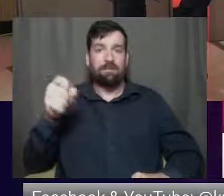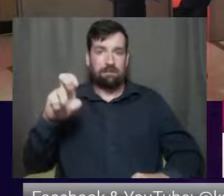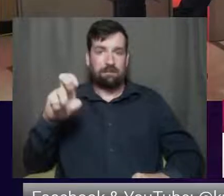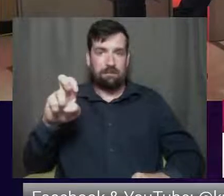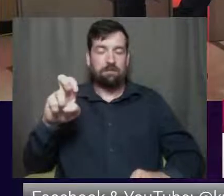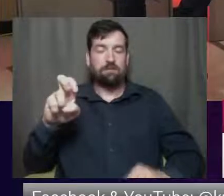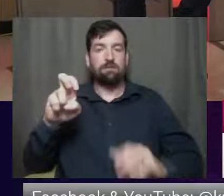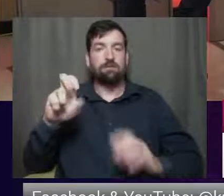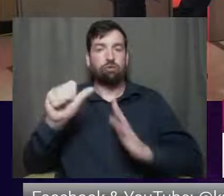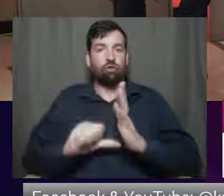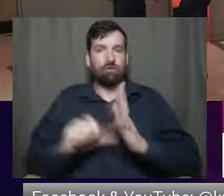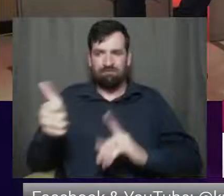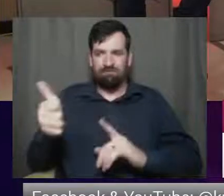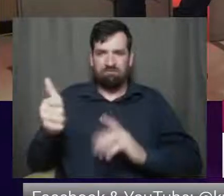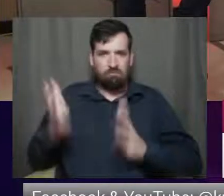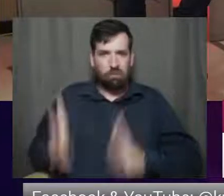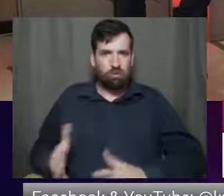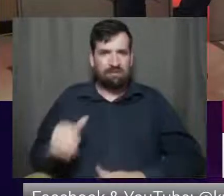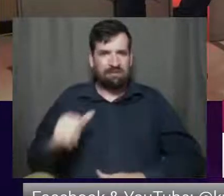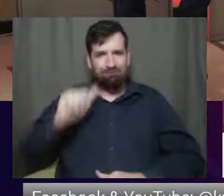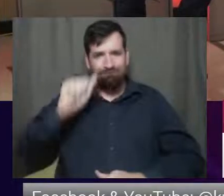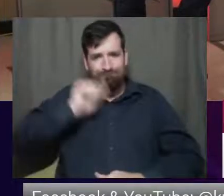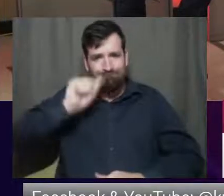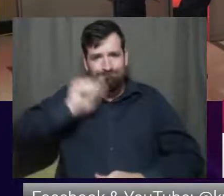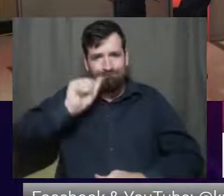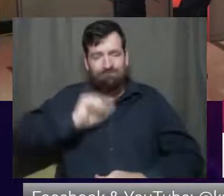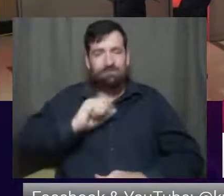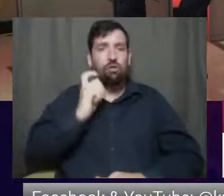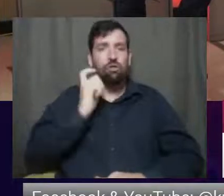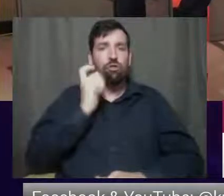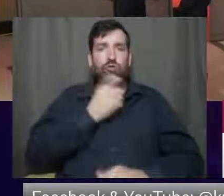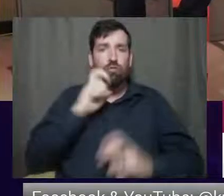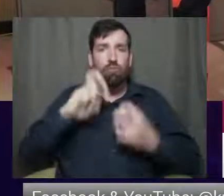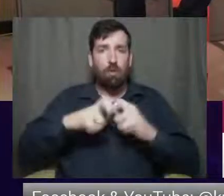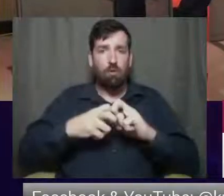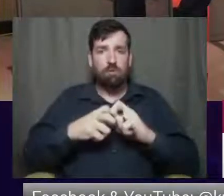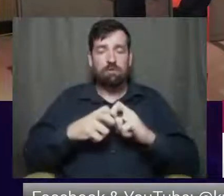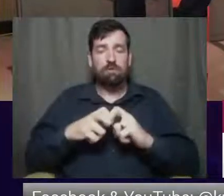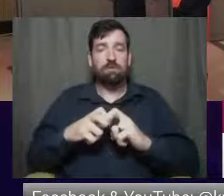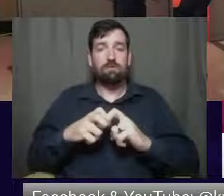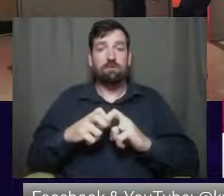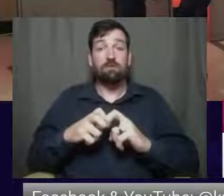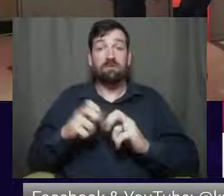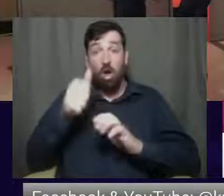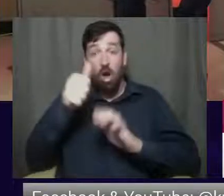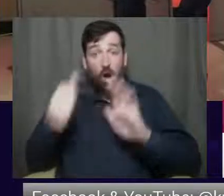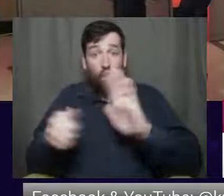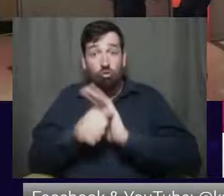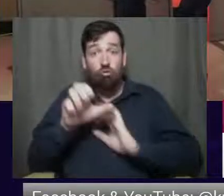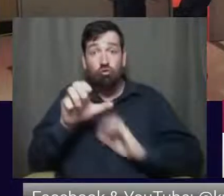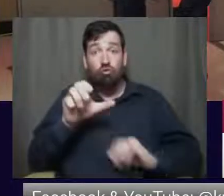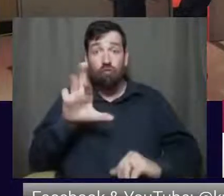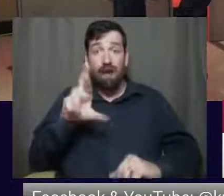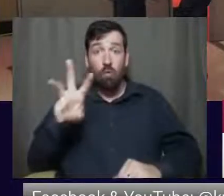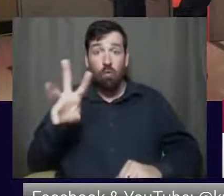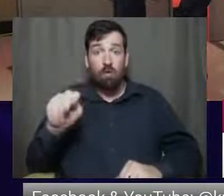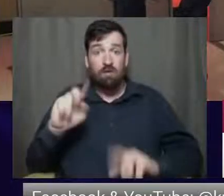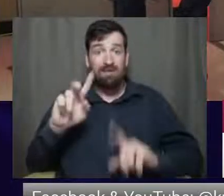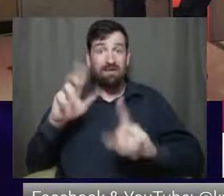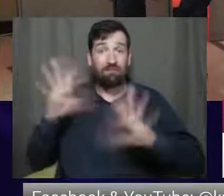person's been dealing with tooth problems, teeth going bad, even under existing crowns. Been to the dentist about 20 times this